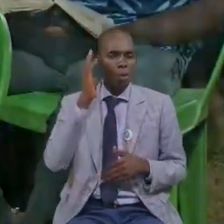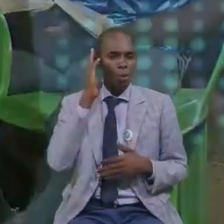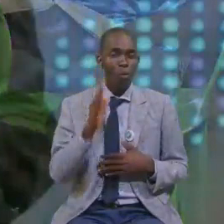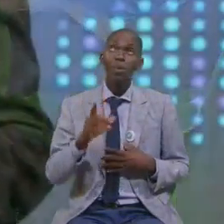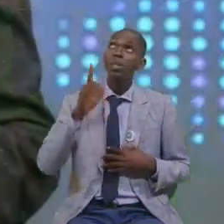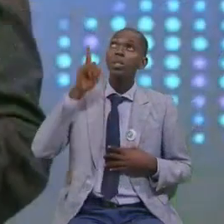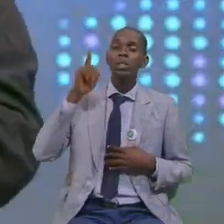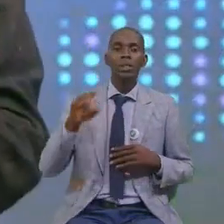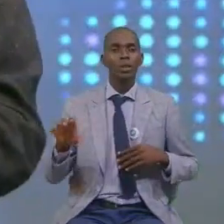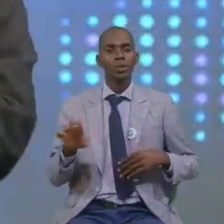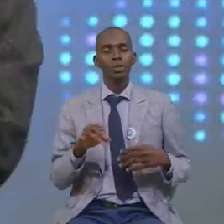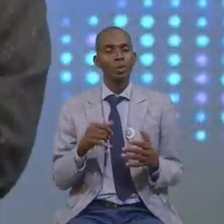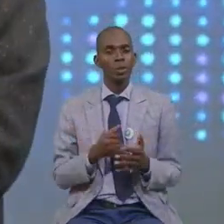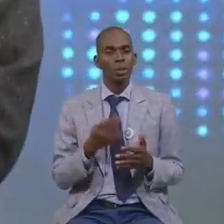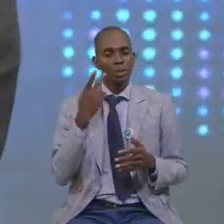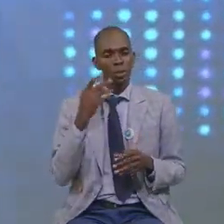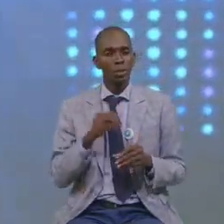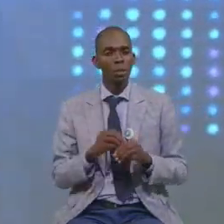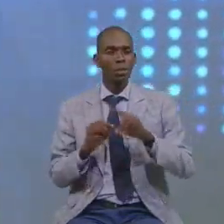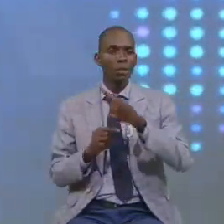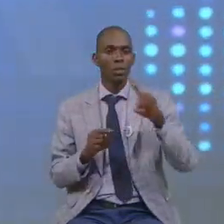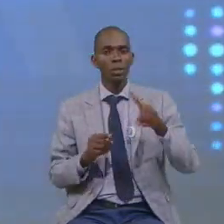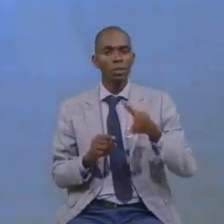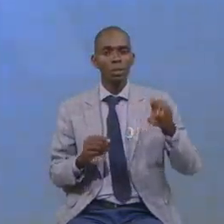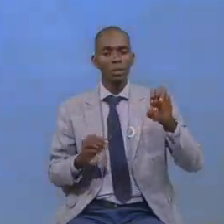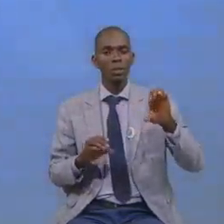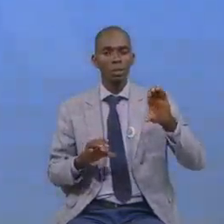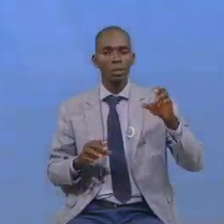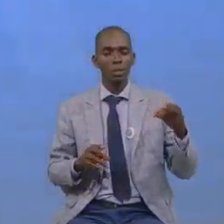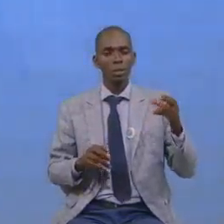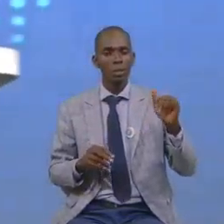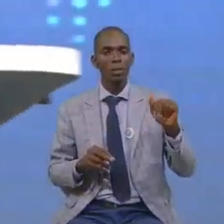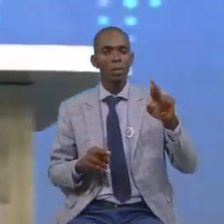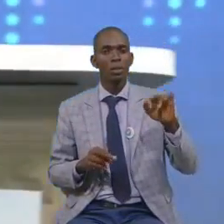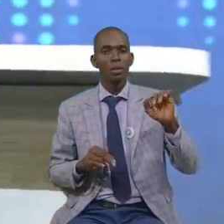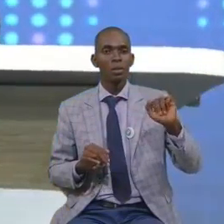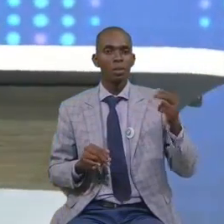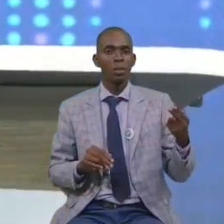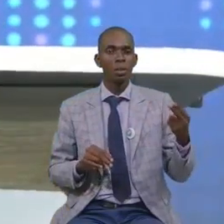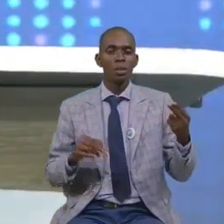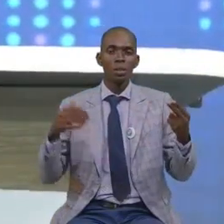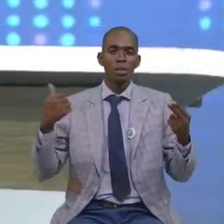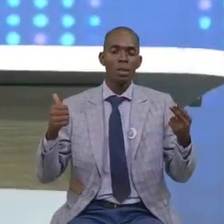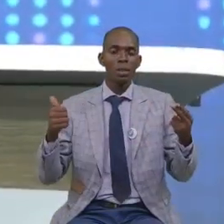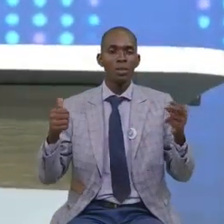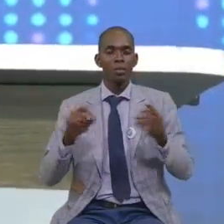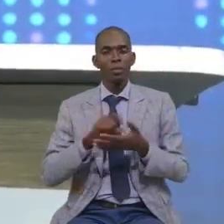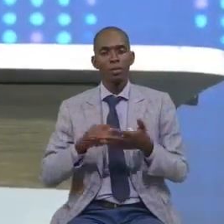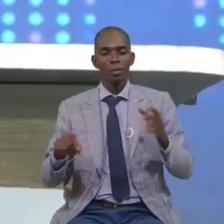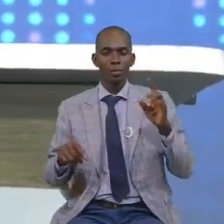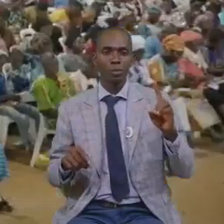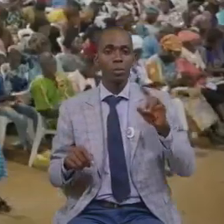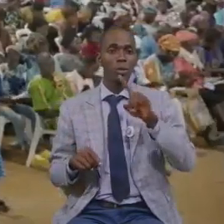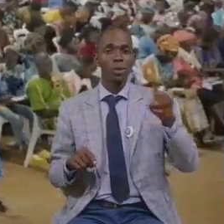it? Zechariah chapter 10 verse 1. Zechariah